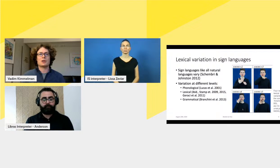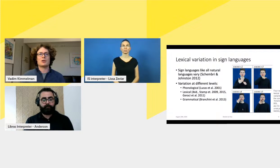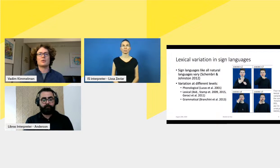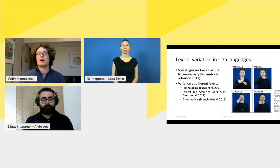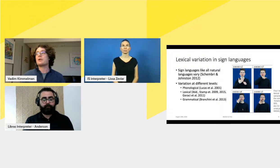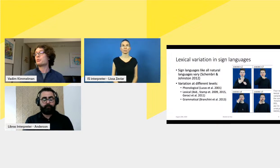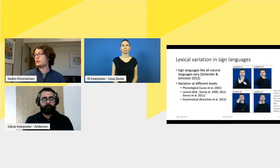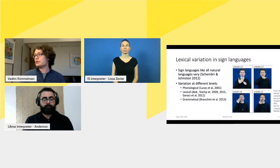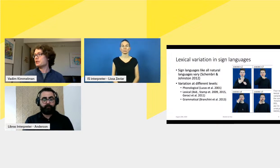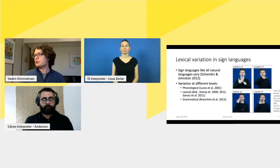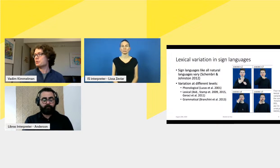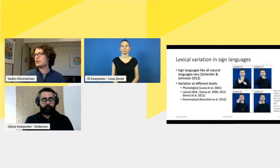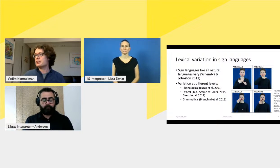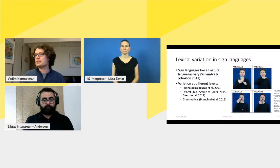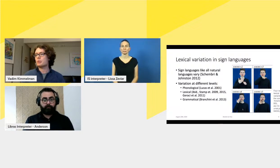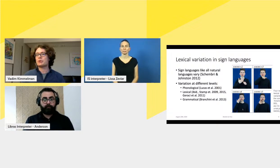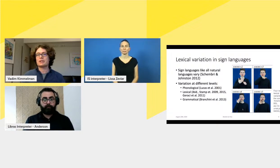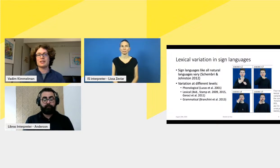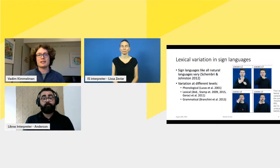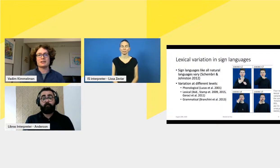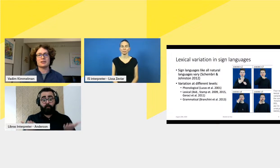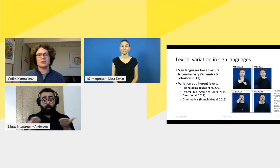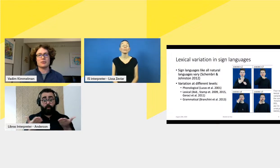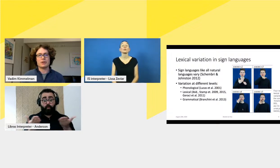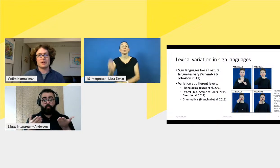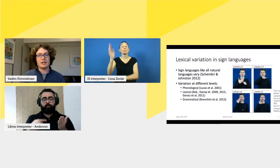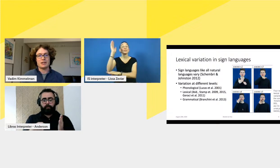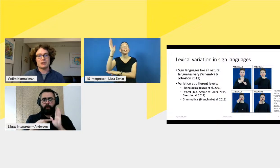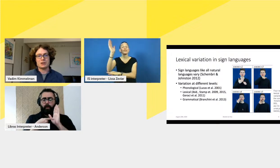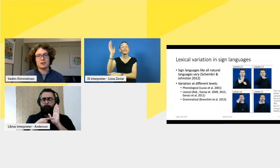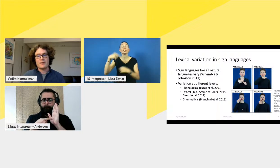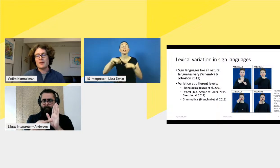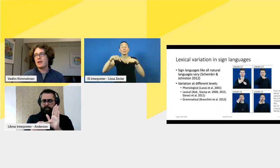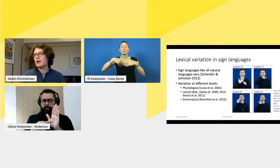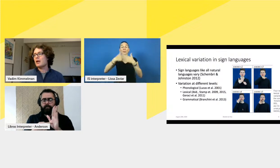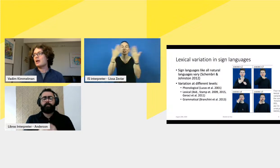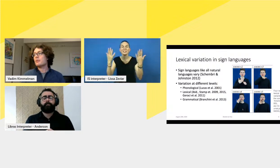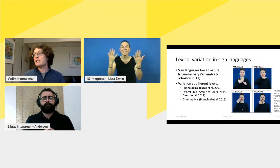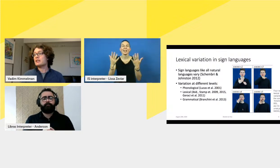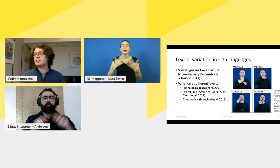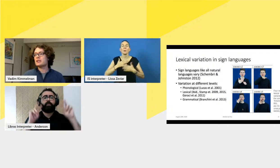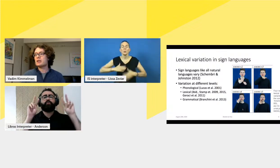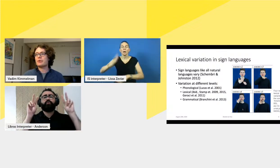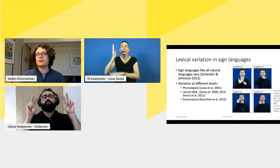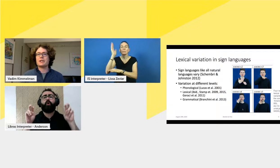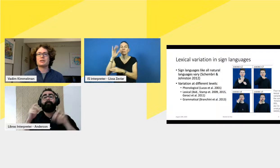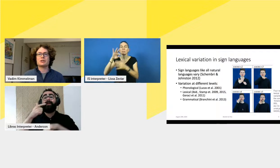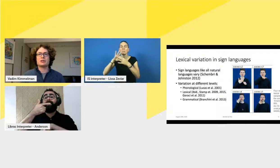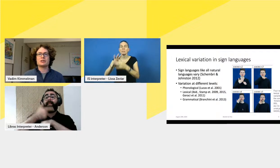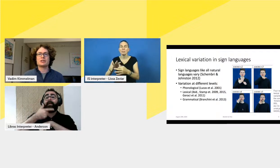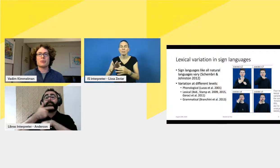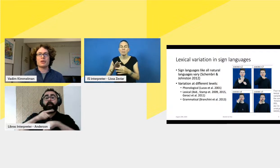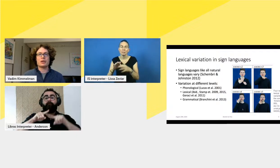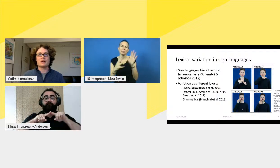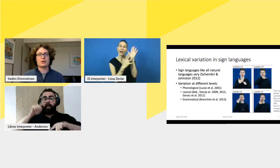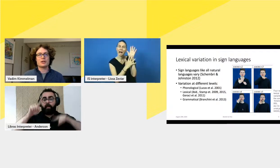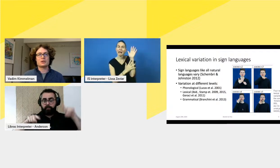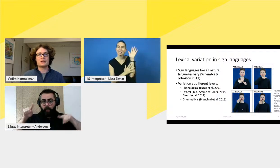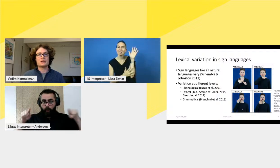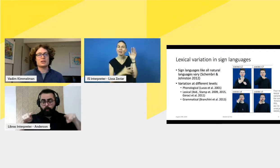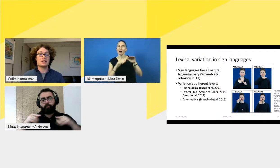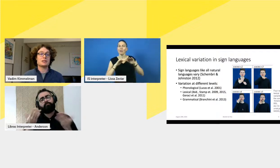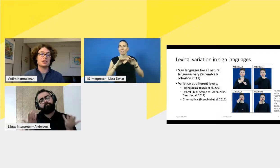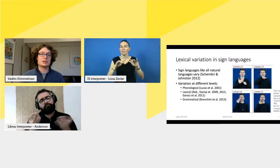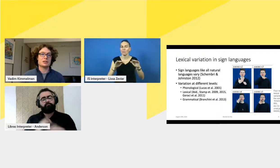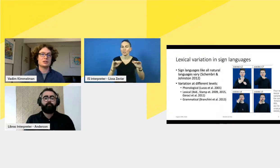So my presentation today is about lexical variation. And lexical variation is something